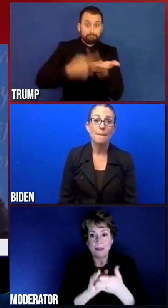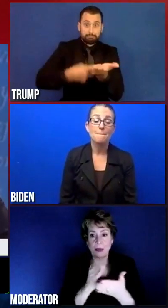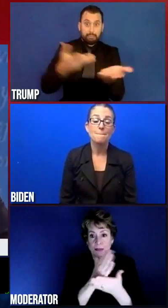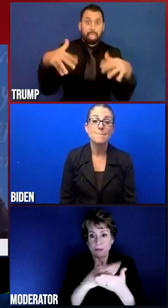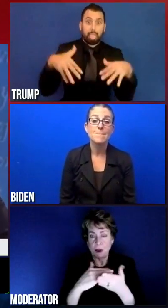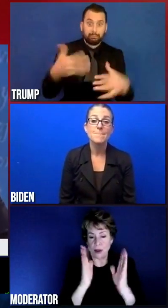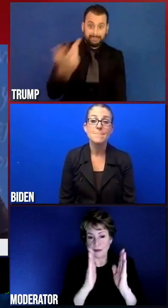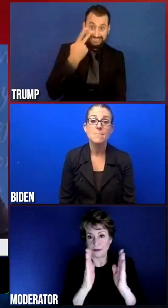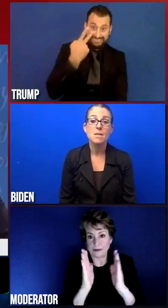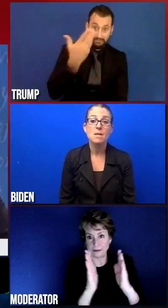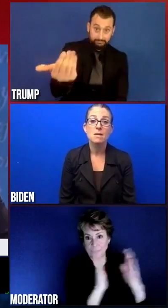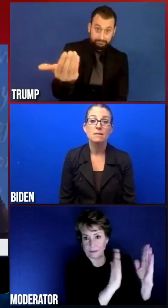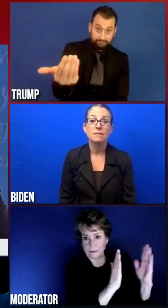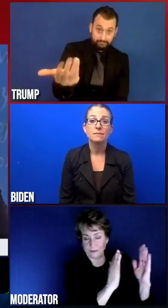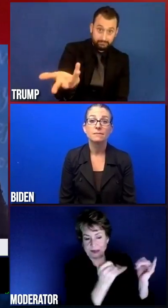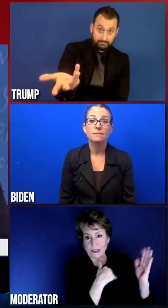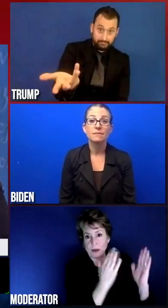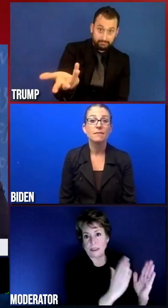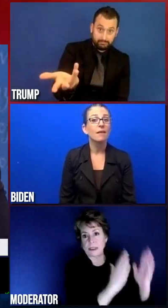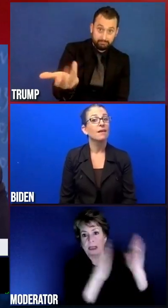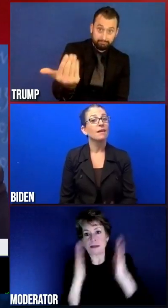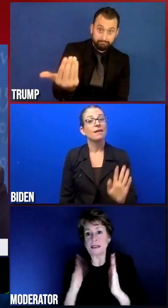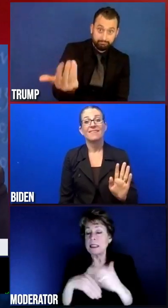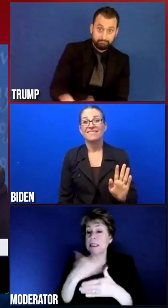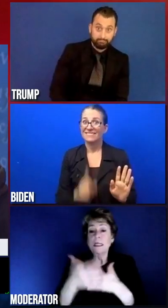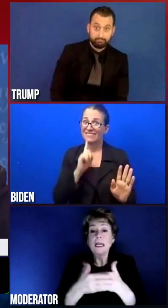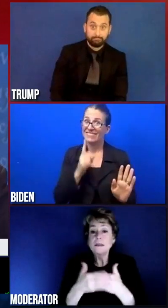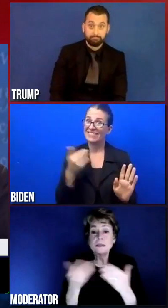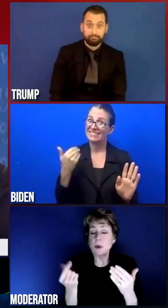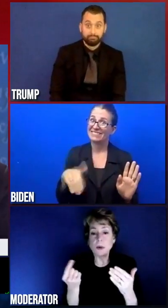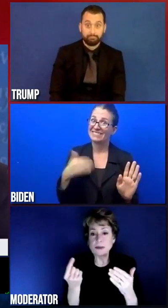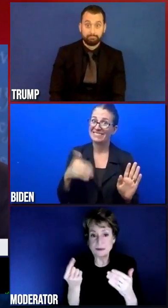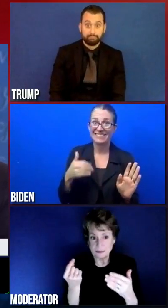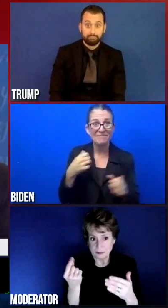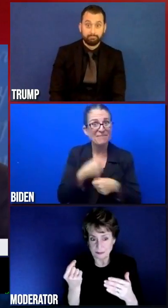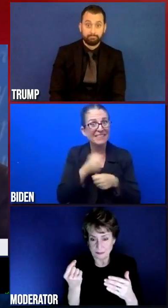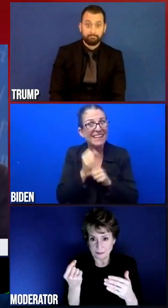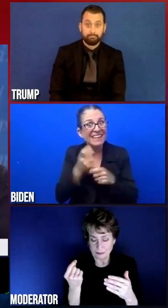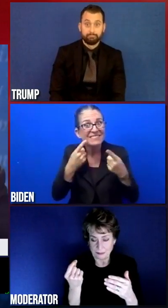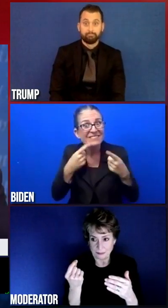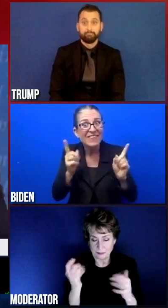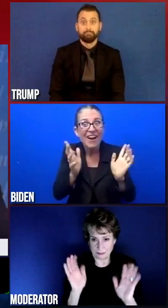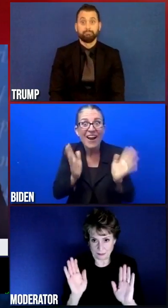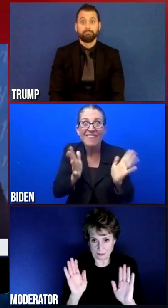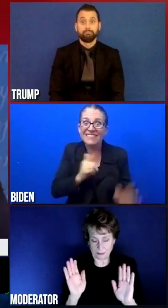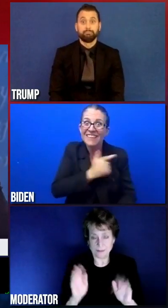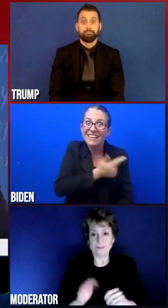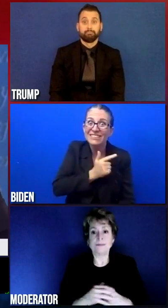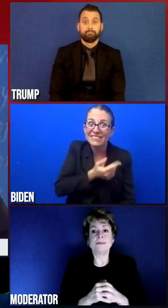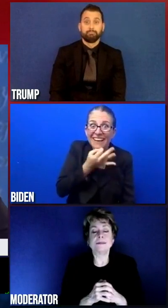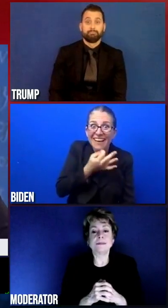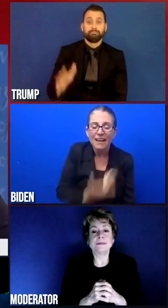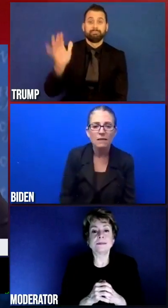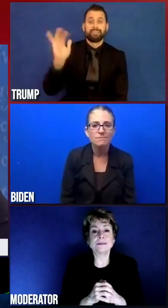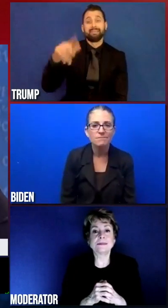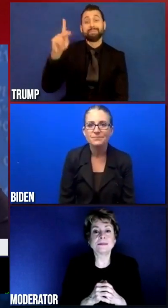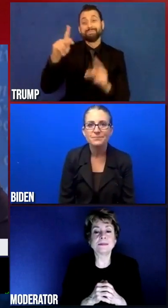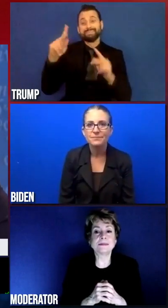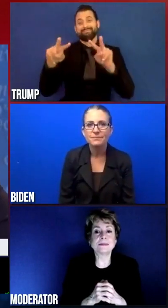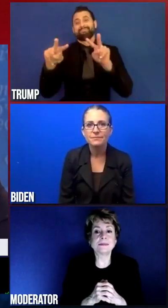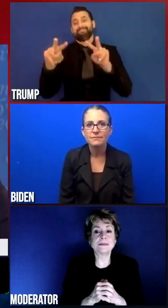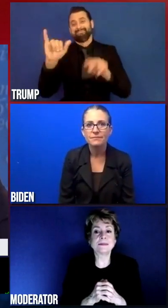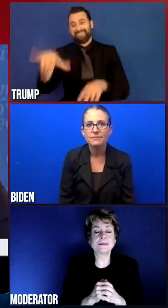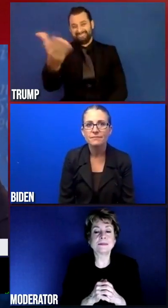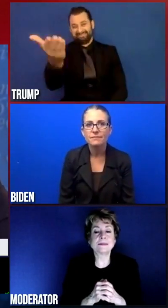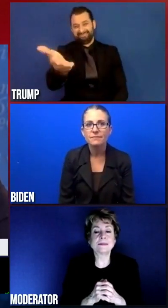productive segment, wasn't it? Keep yapping, man. The people understand, Joe. They sure do. 47 years you've done nothing. They